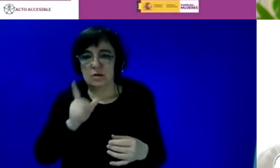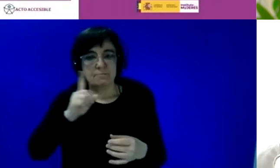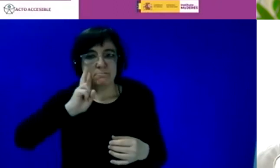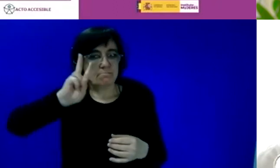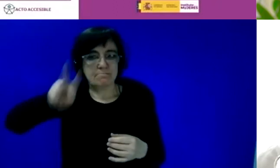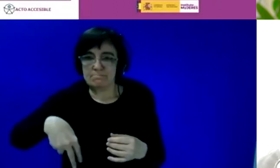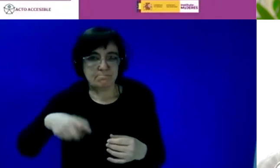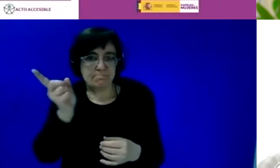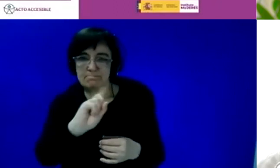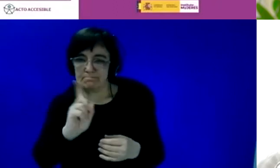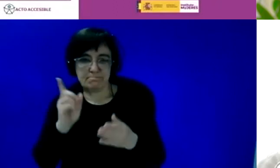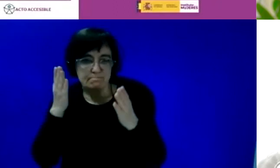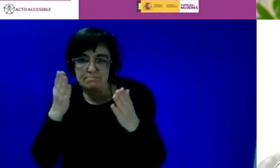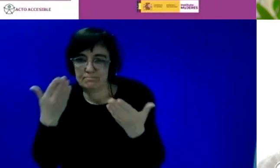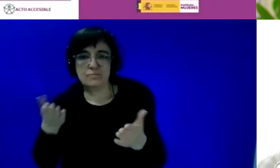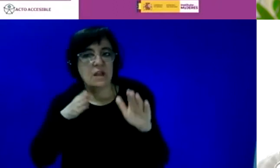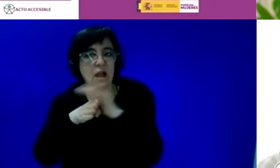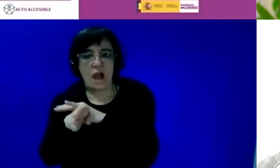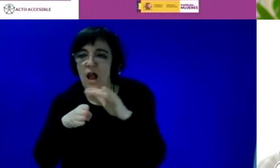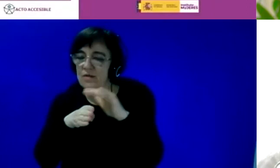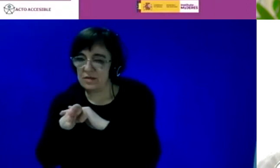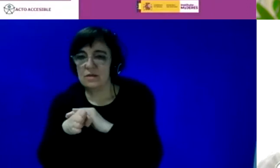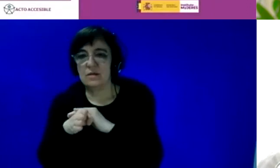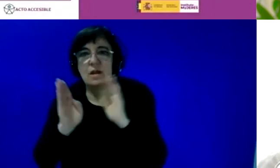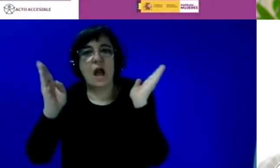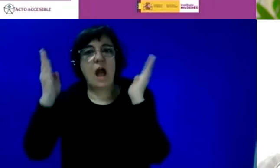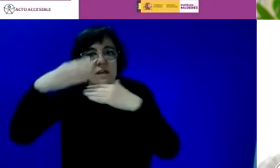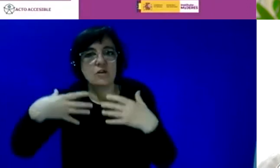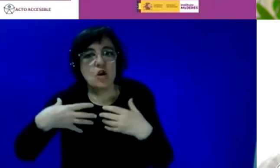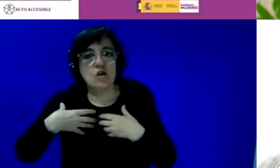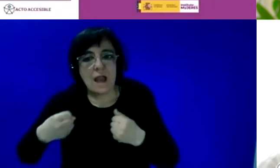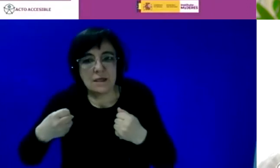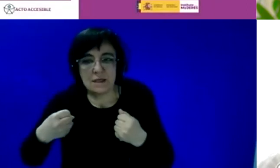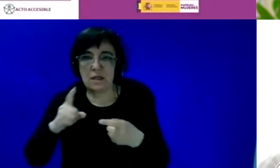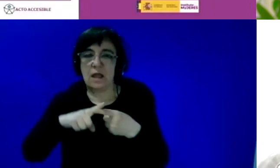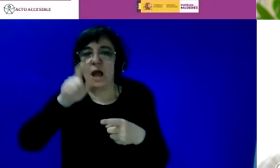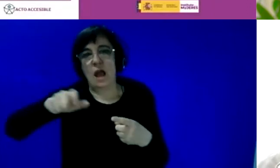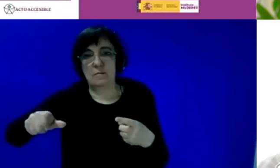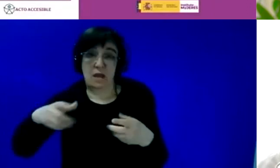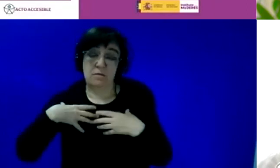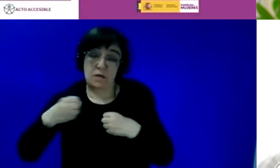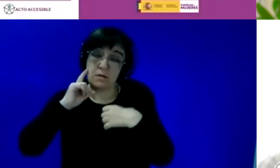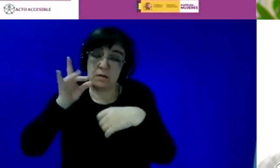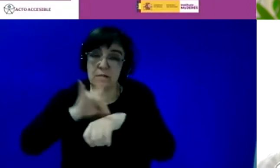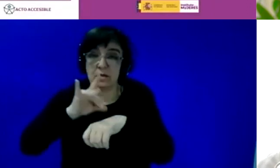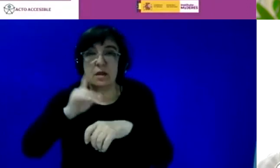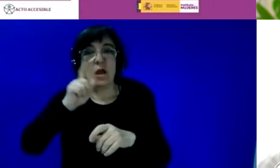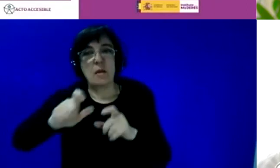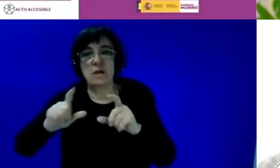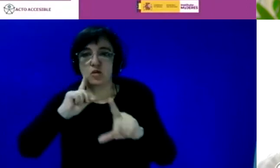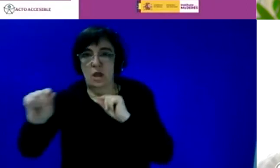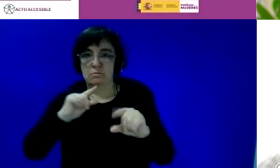European Union are not offering access to